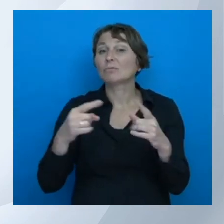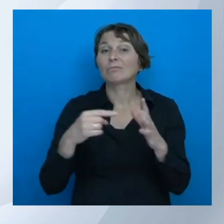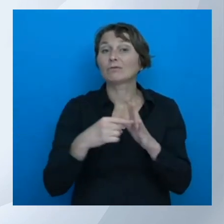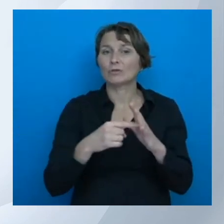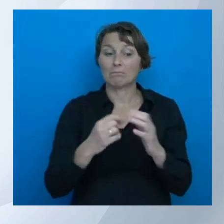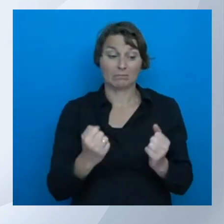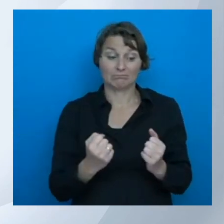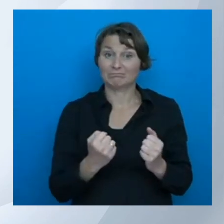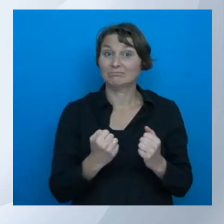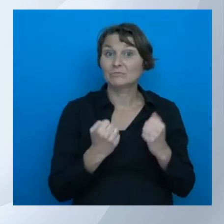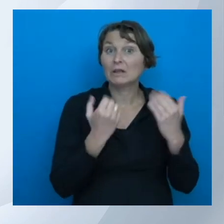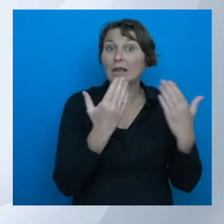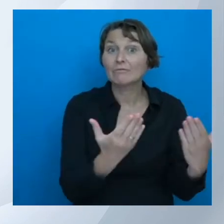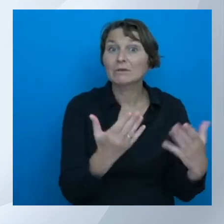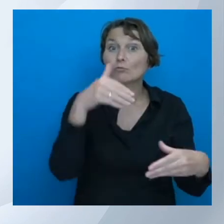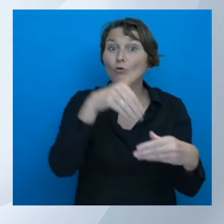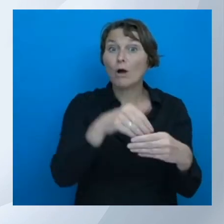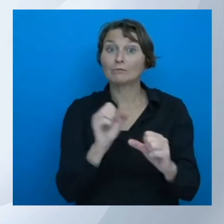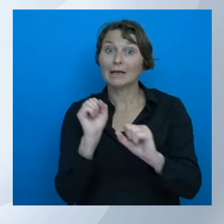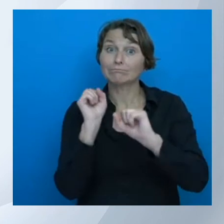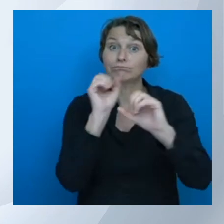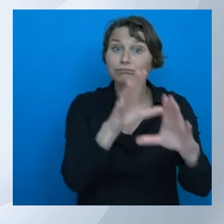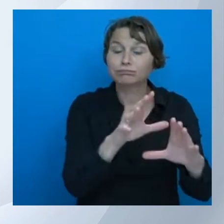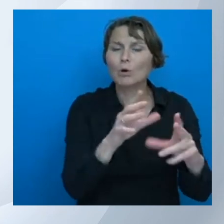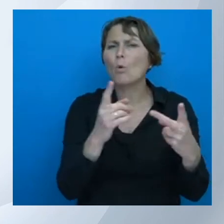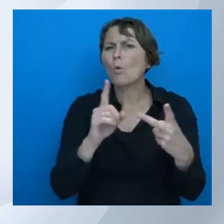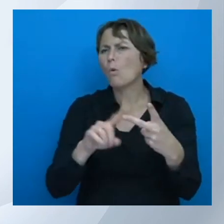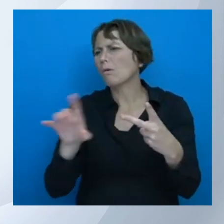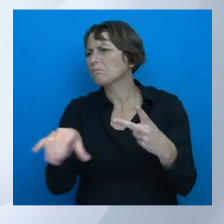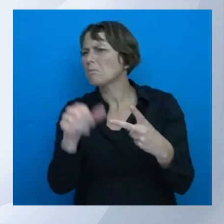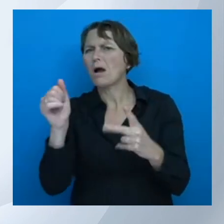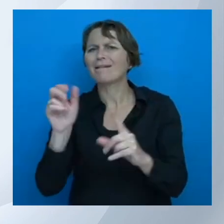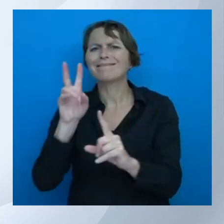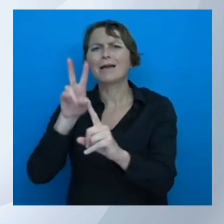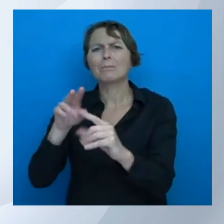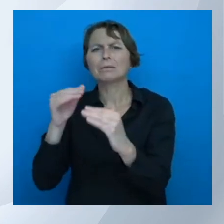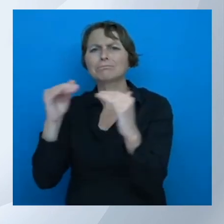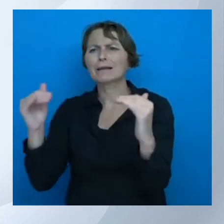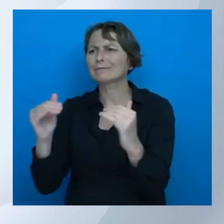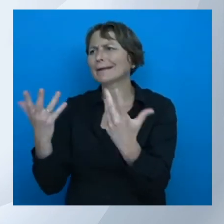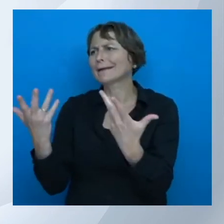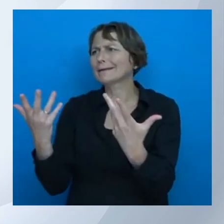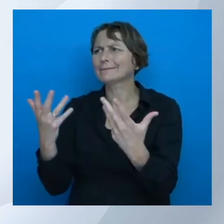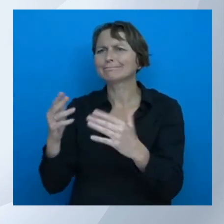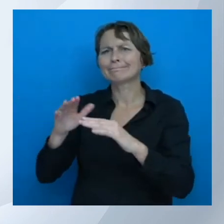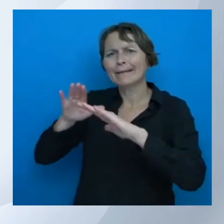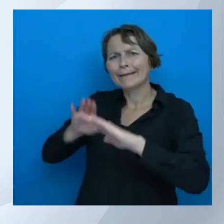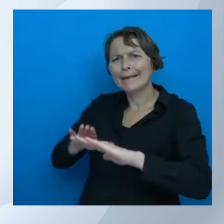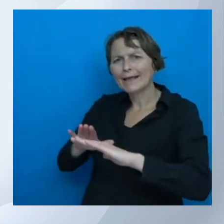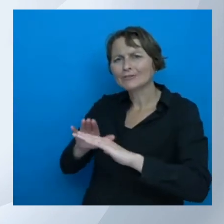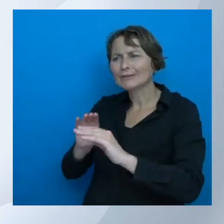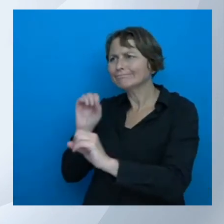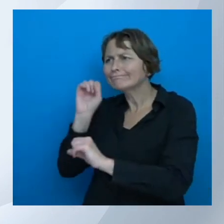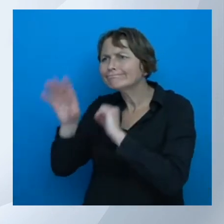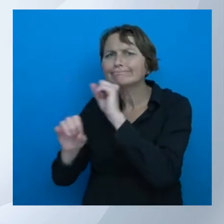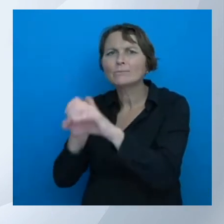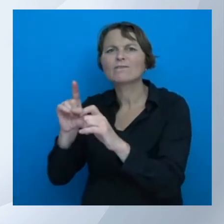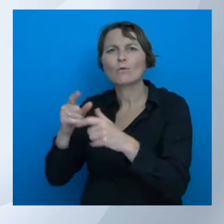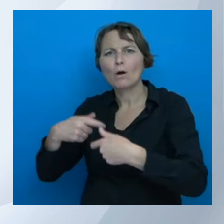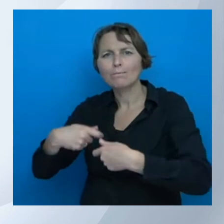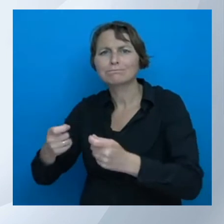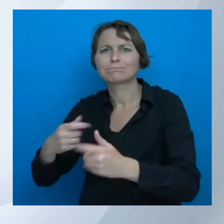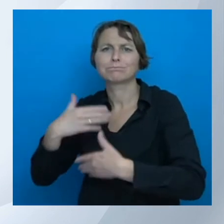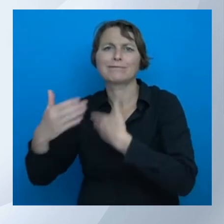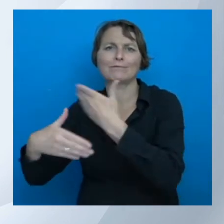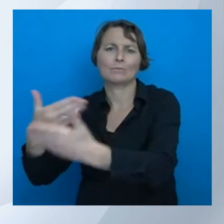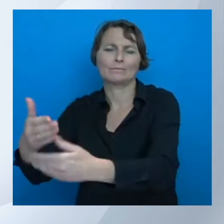the Content Delivery Network does, or maybe at an application level, caching certain things in our application for performance. I guess a typical